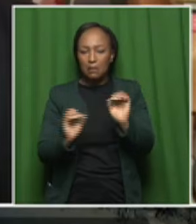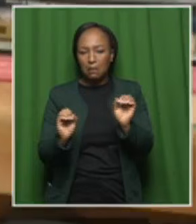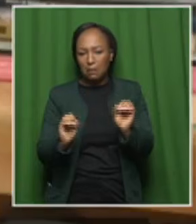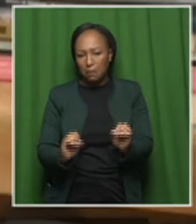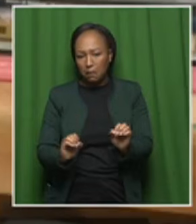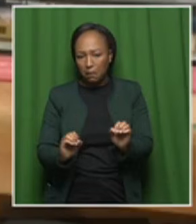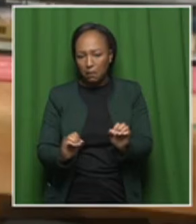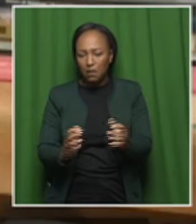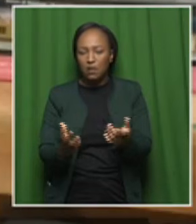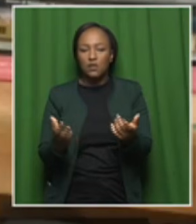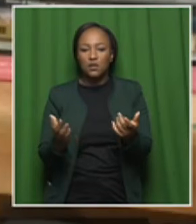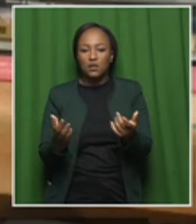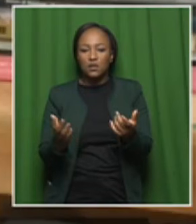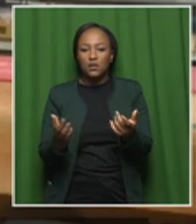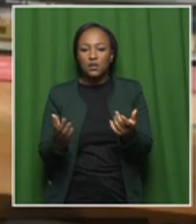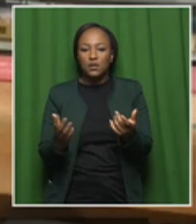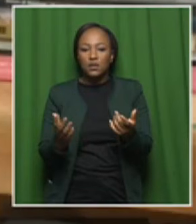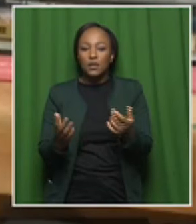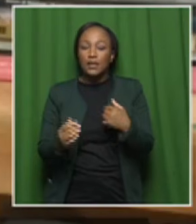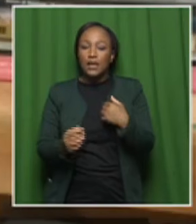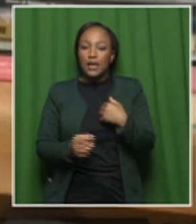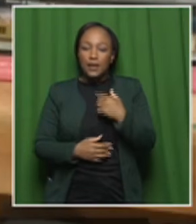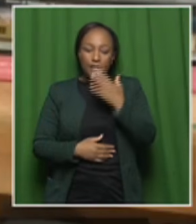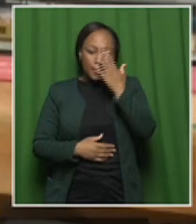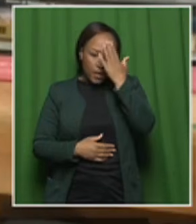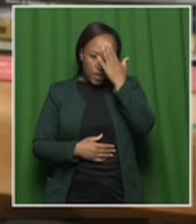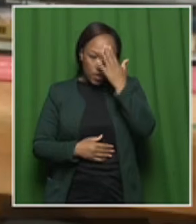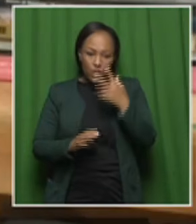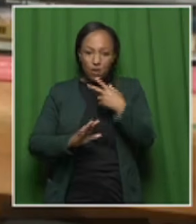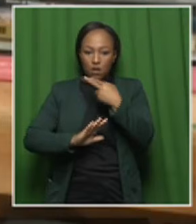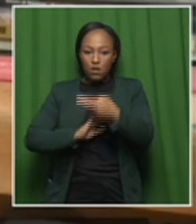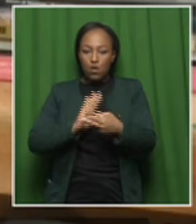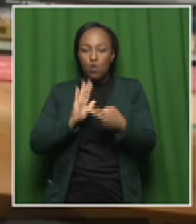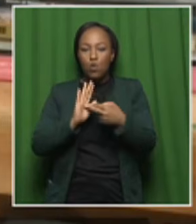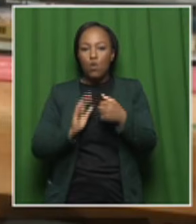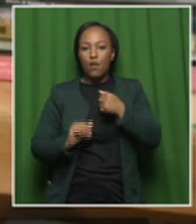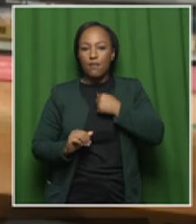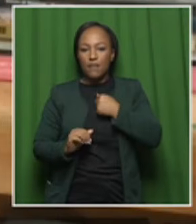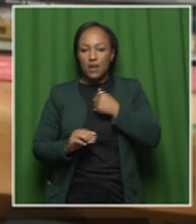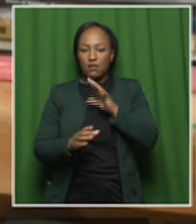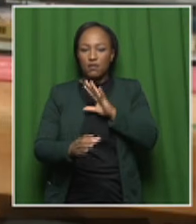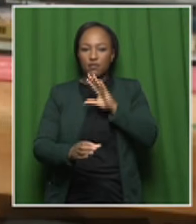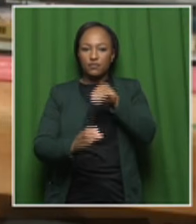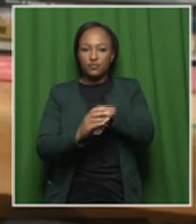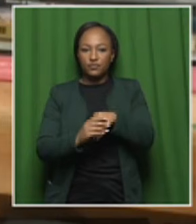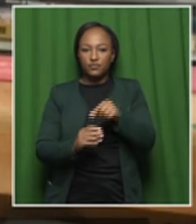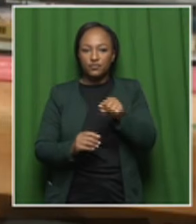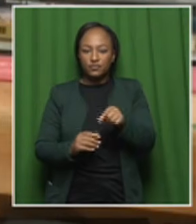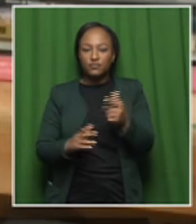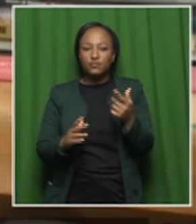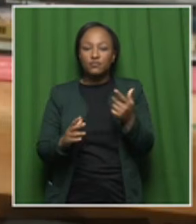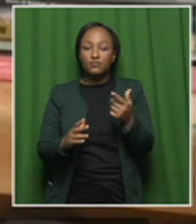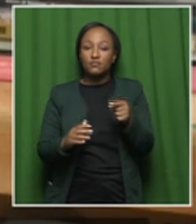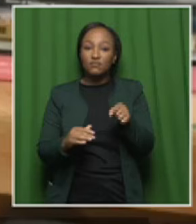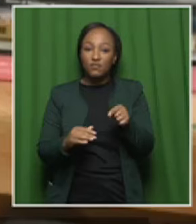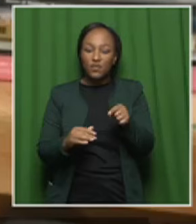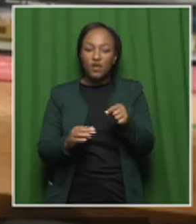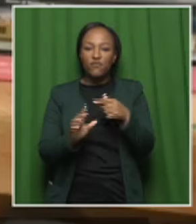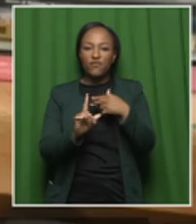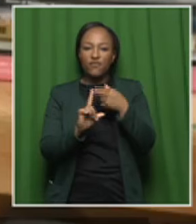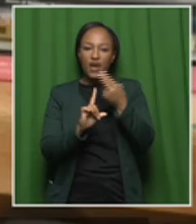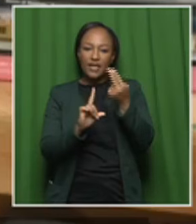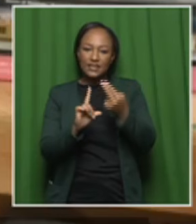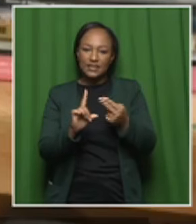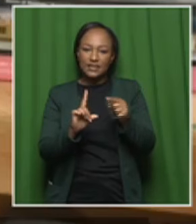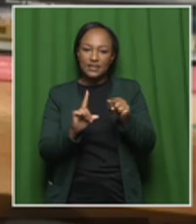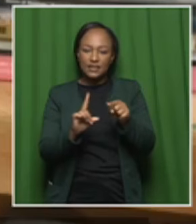So I know the role I play in the way that I move as an artist, as